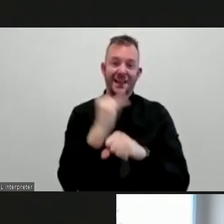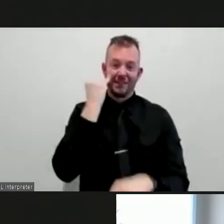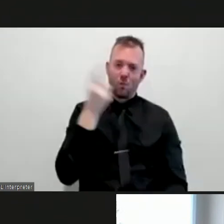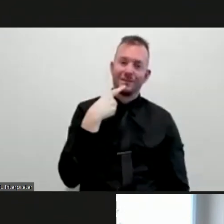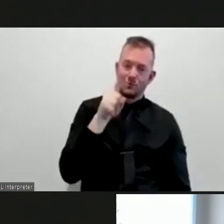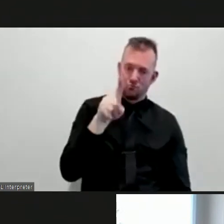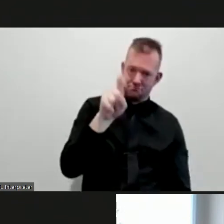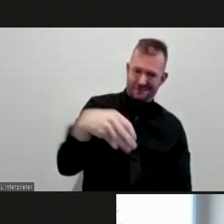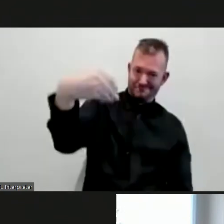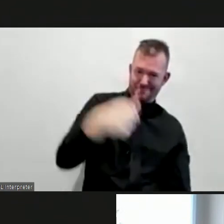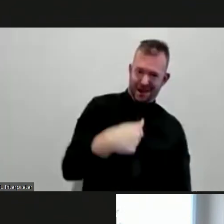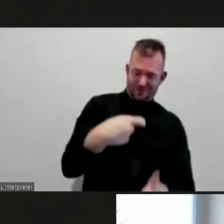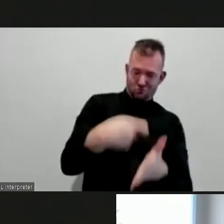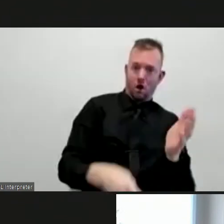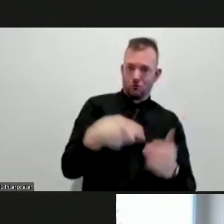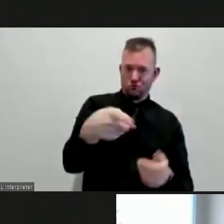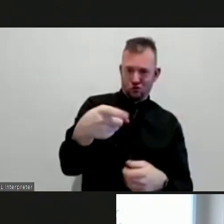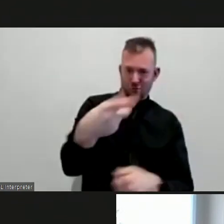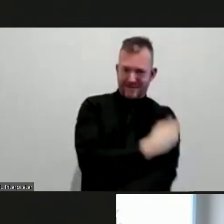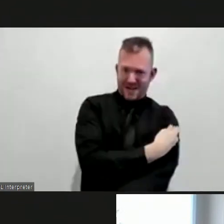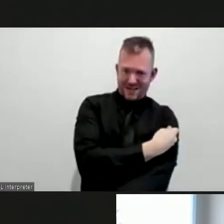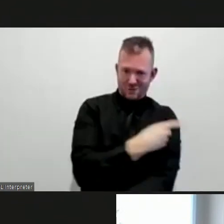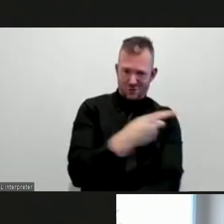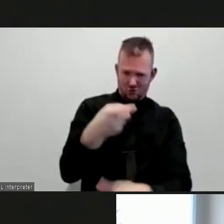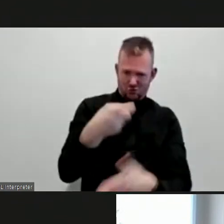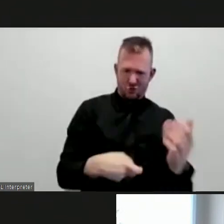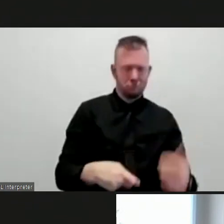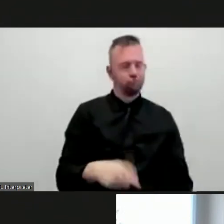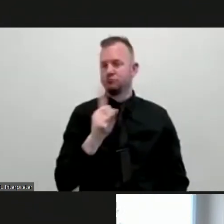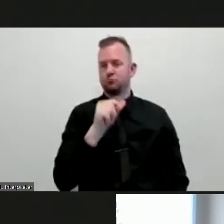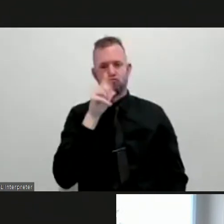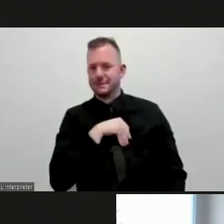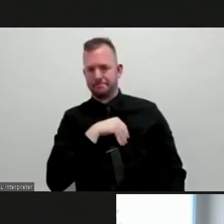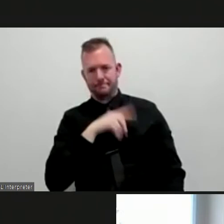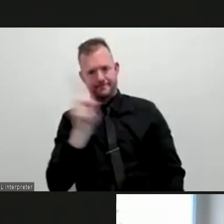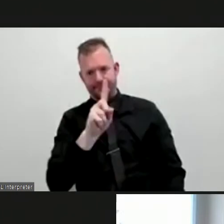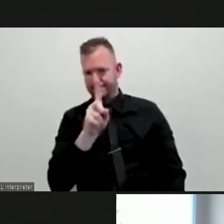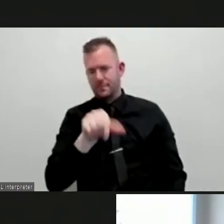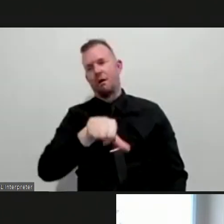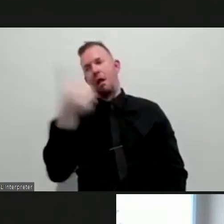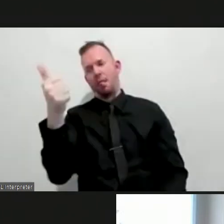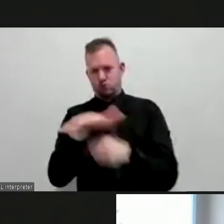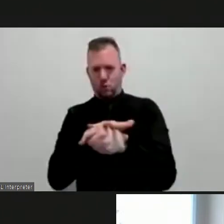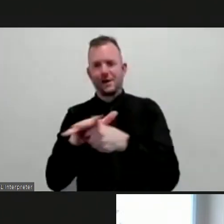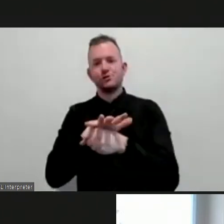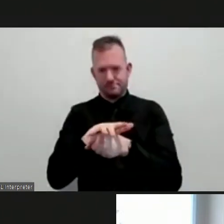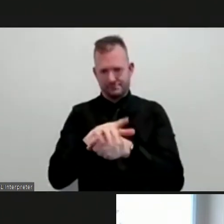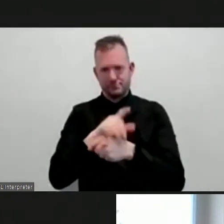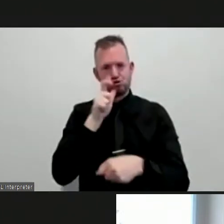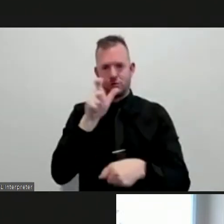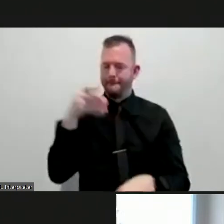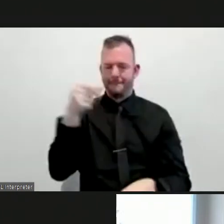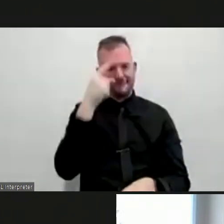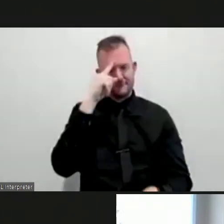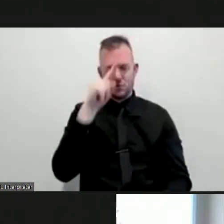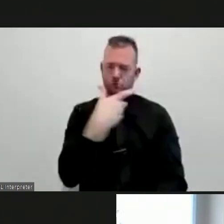vaccine, look someplace else, right? So one of the important things is that we